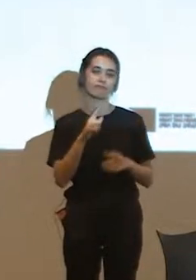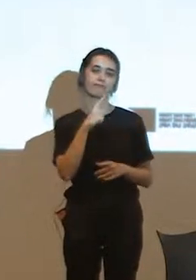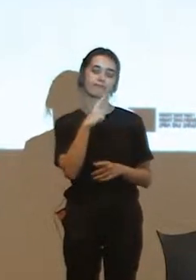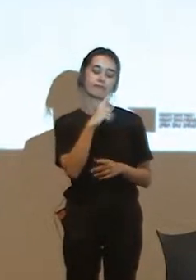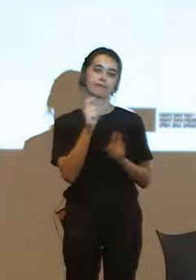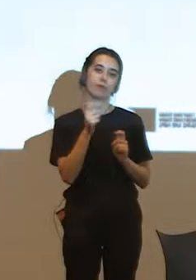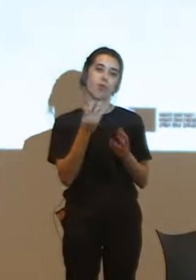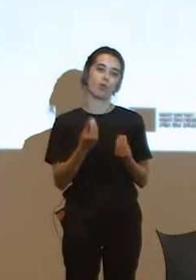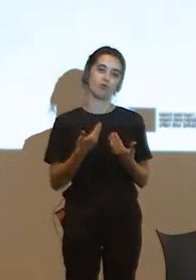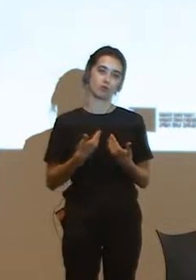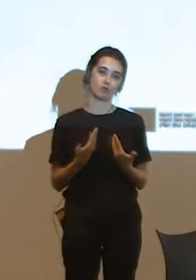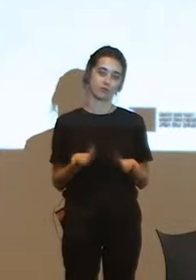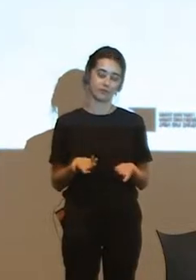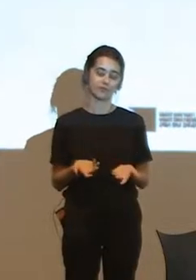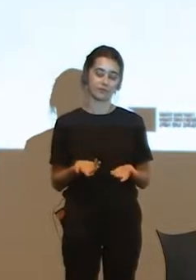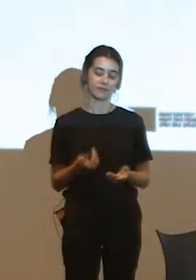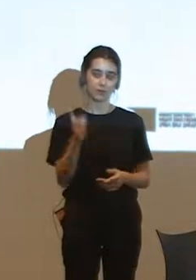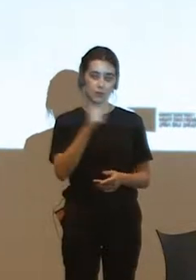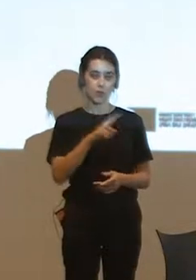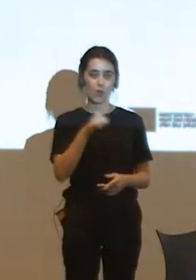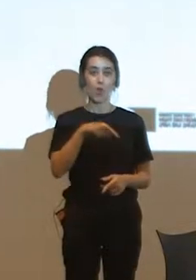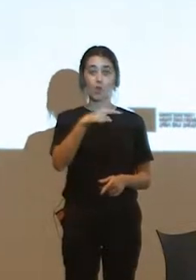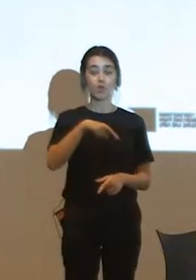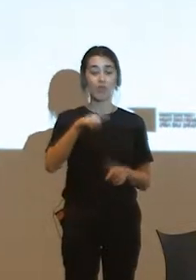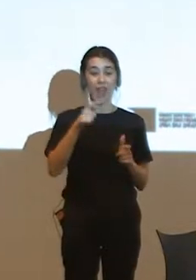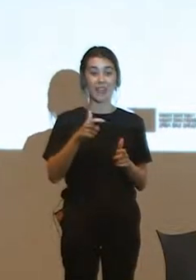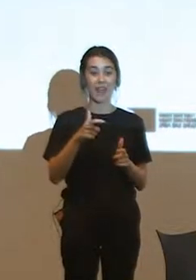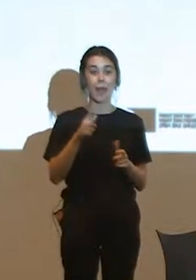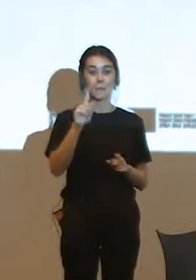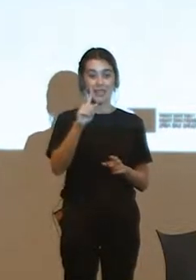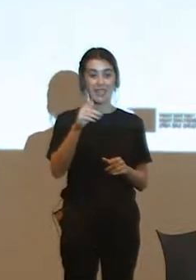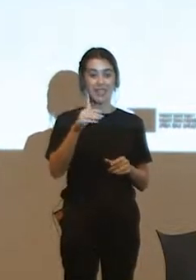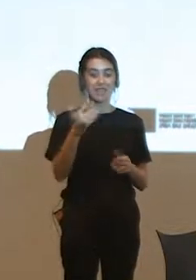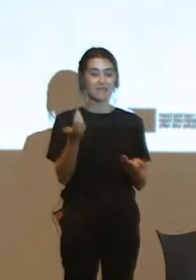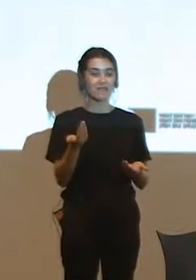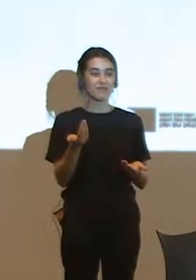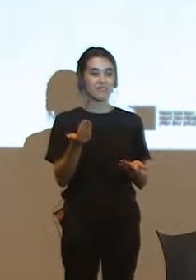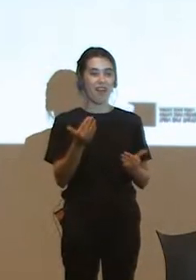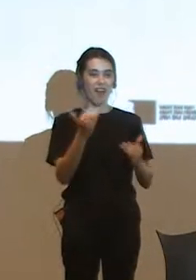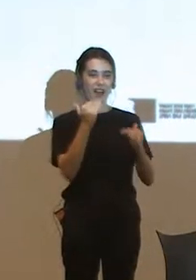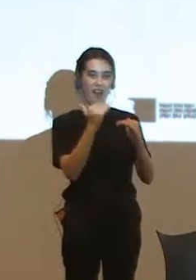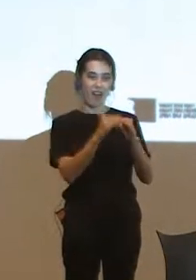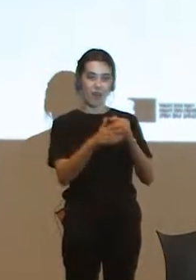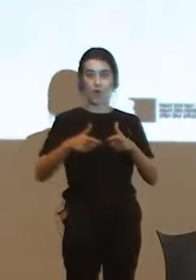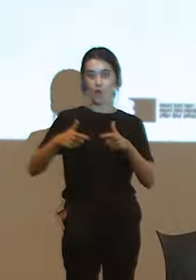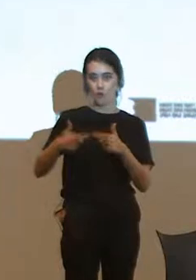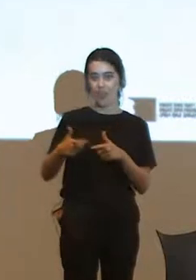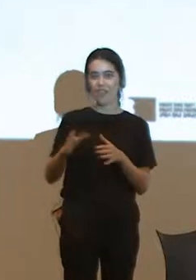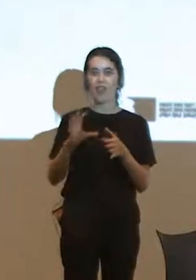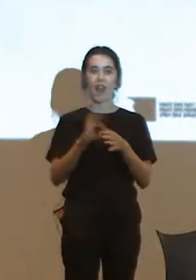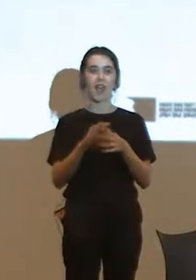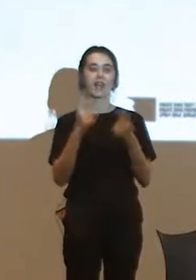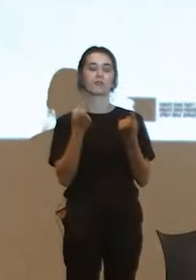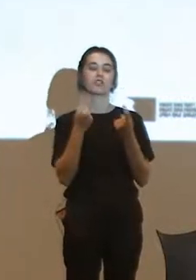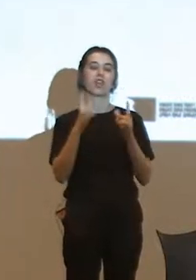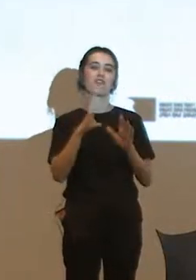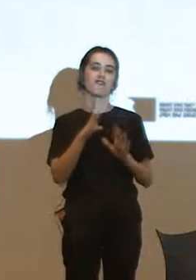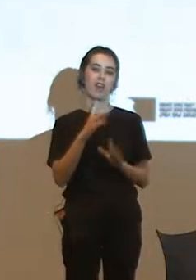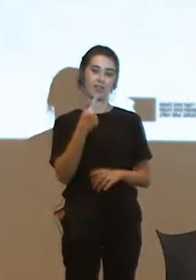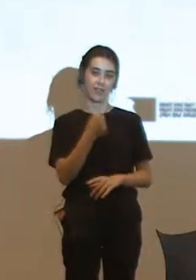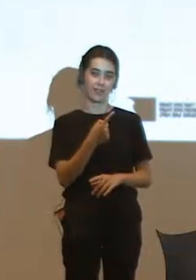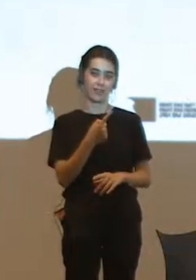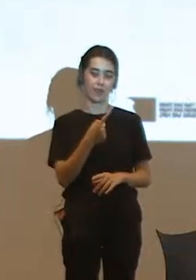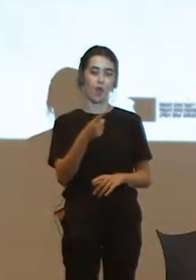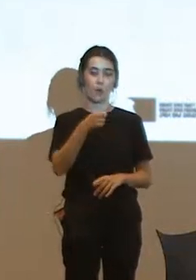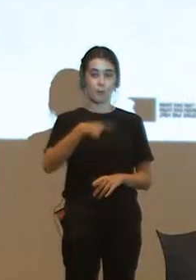rights issue and of course there are national security elements and working refugees nobody in their right mind i think can can